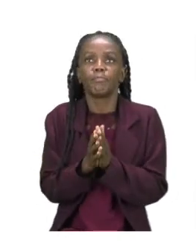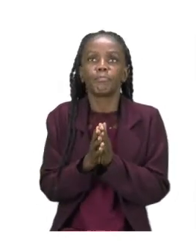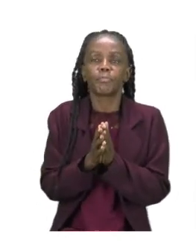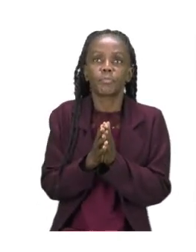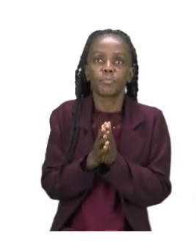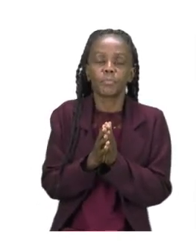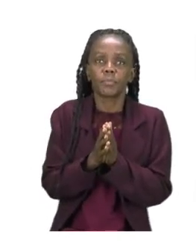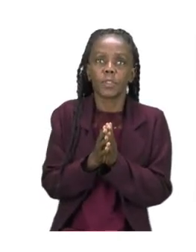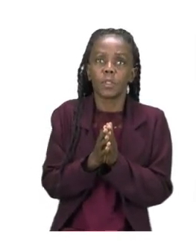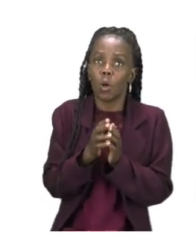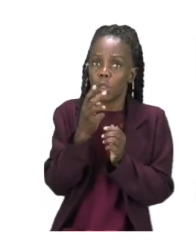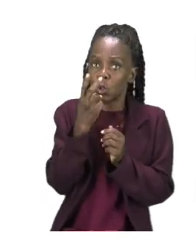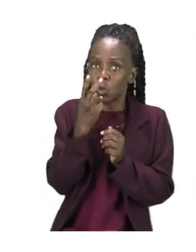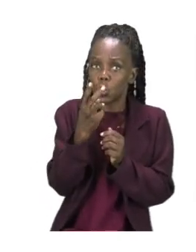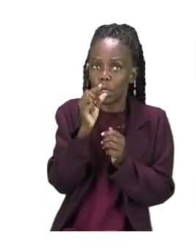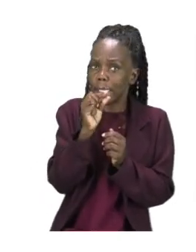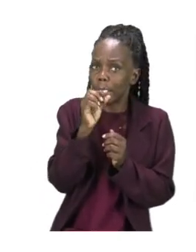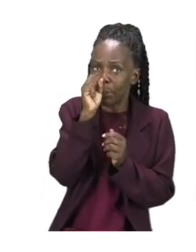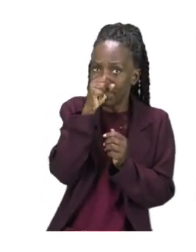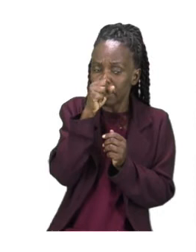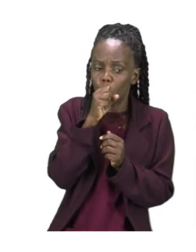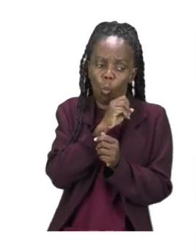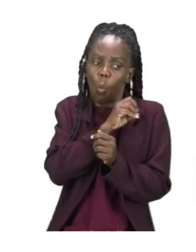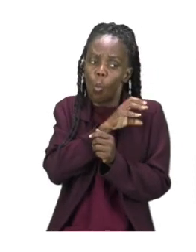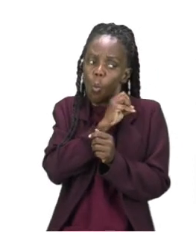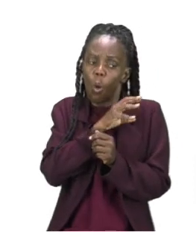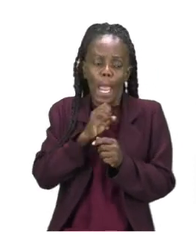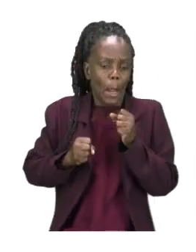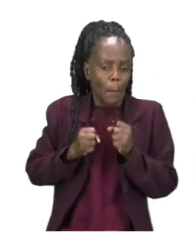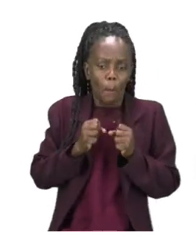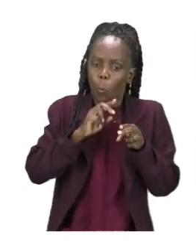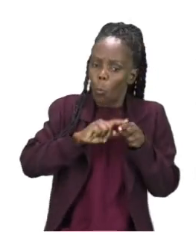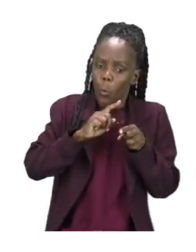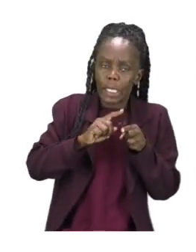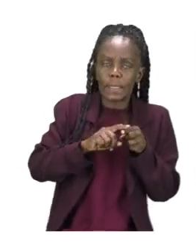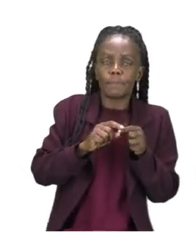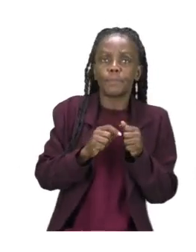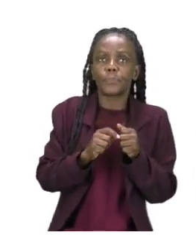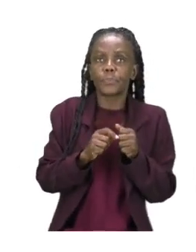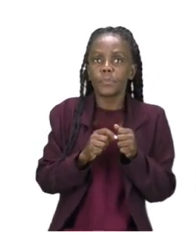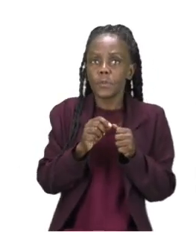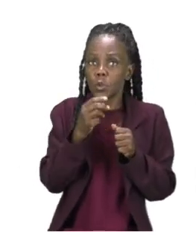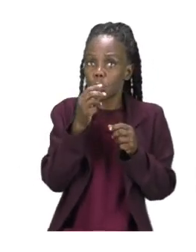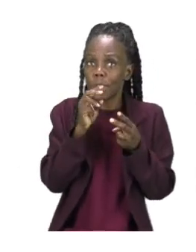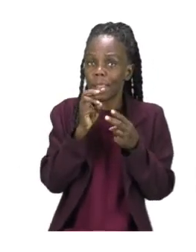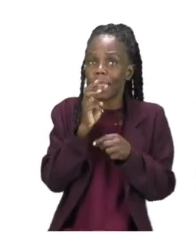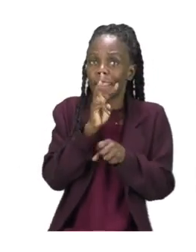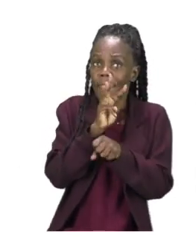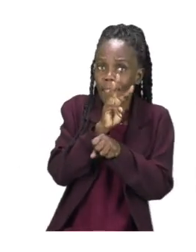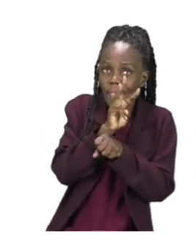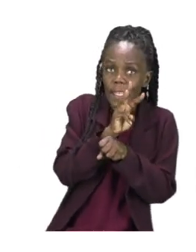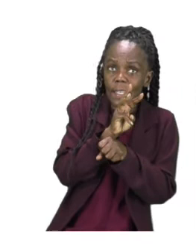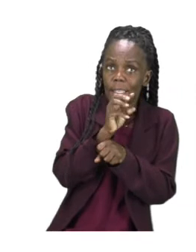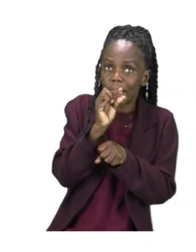were frightened and quickly ran away to their brother, the one who was building the house out of brick.